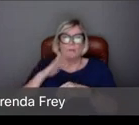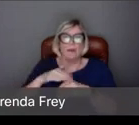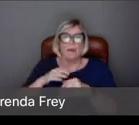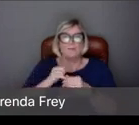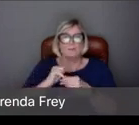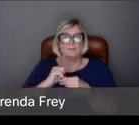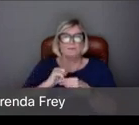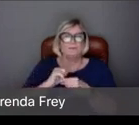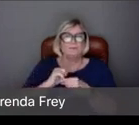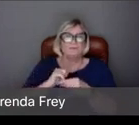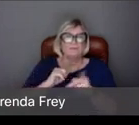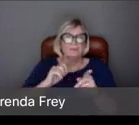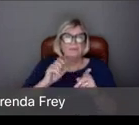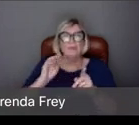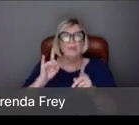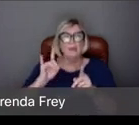Yeah,